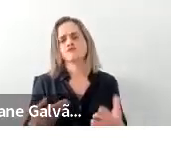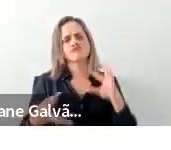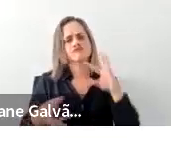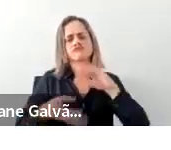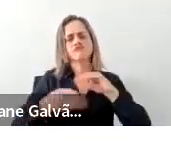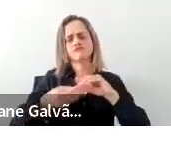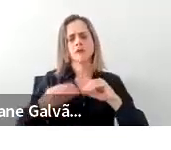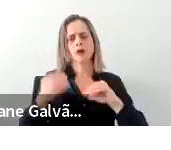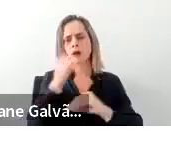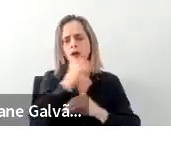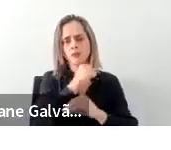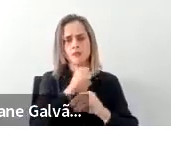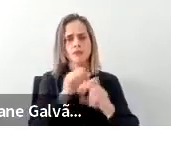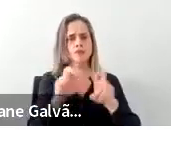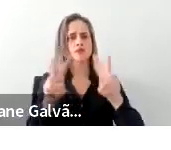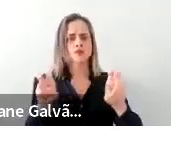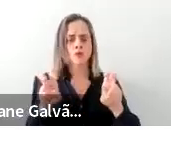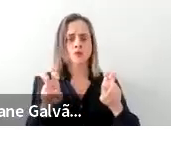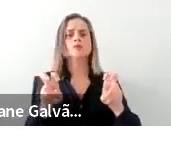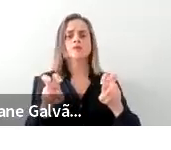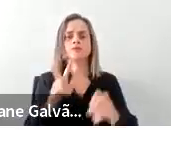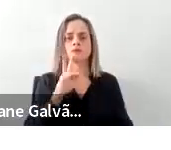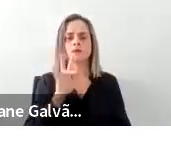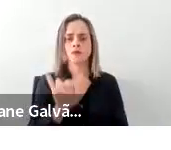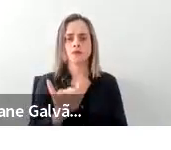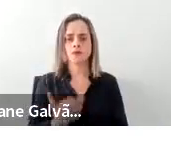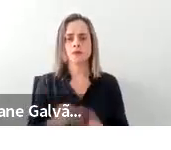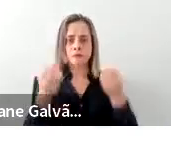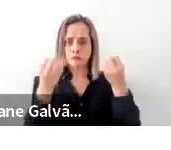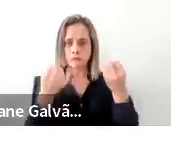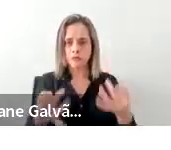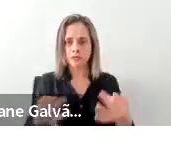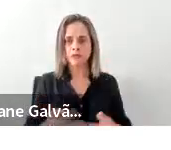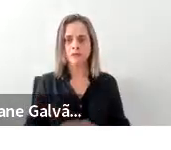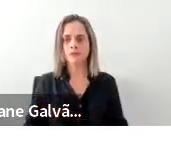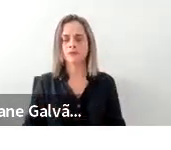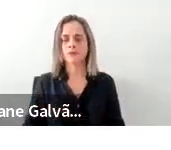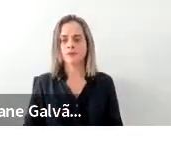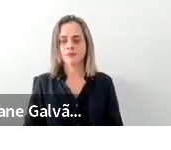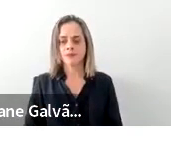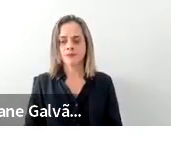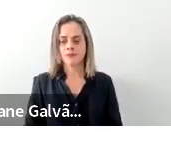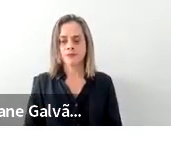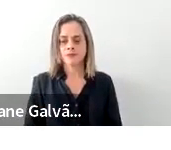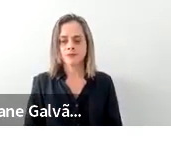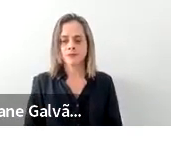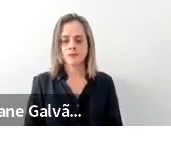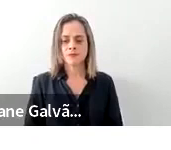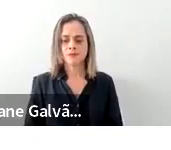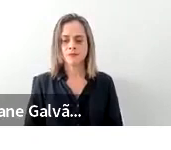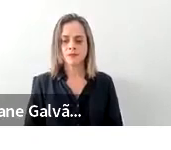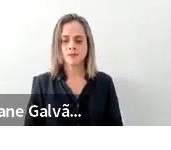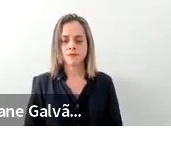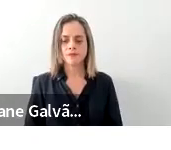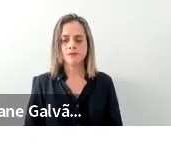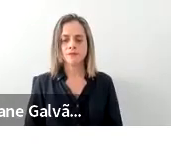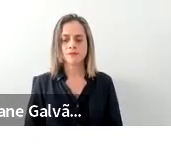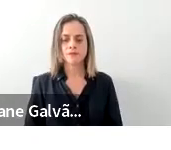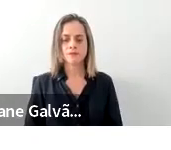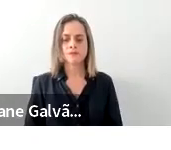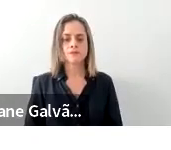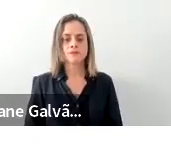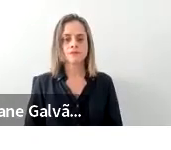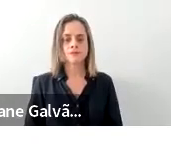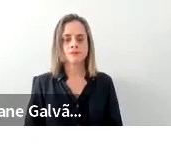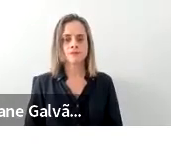was looking specifically at the historical meaning of the psychological crisis in